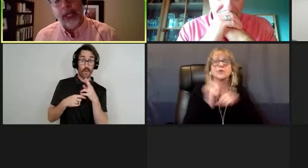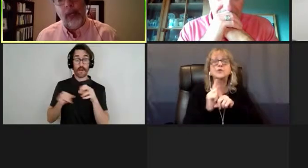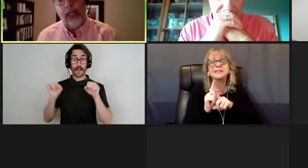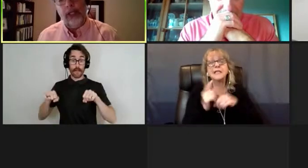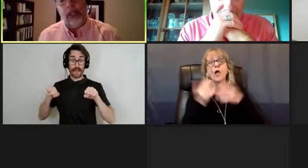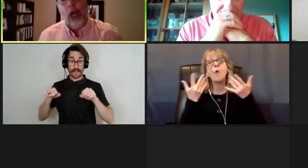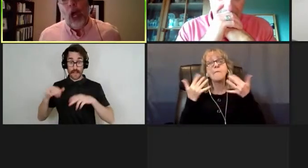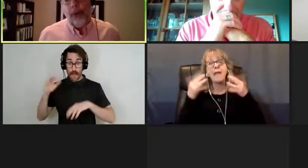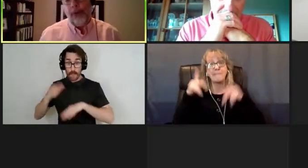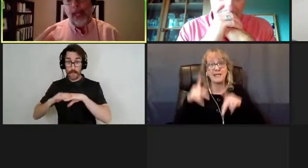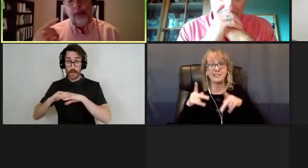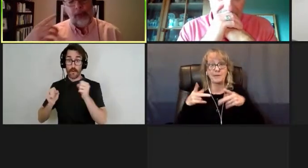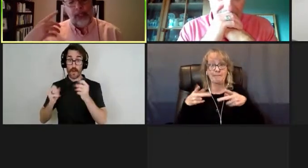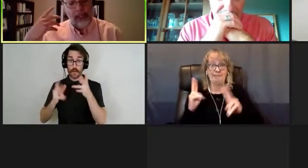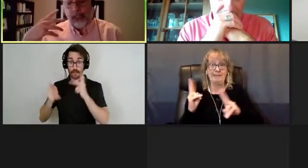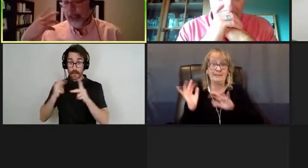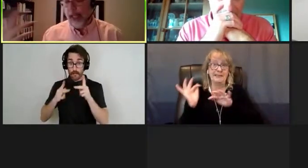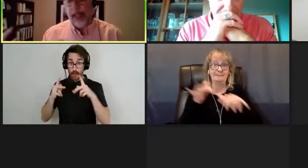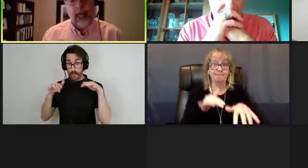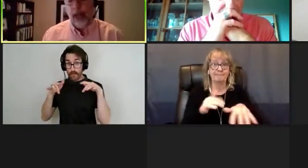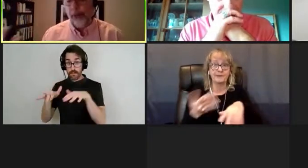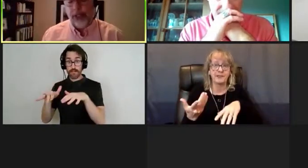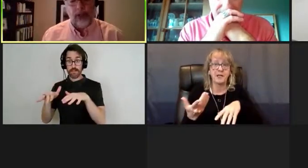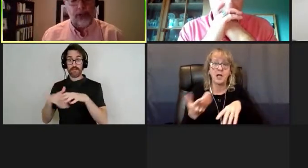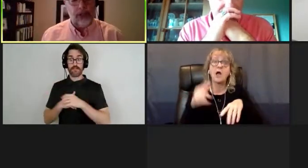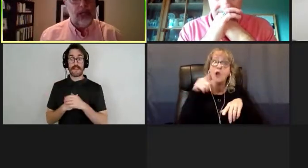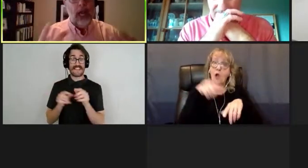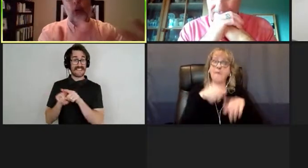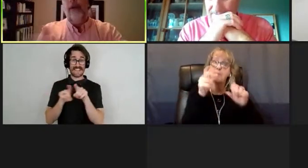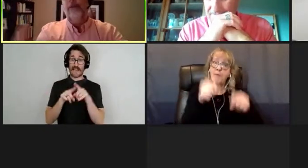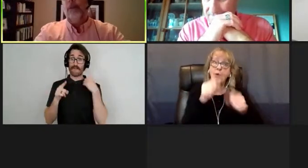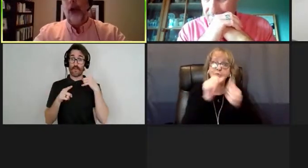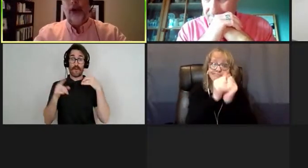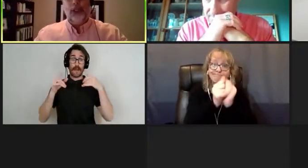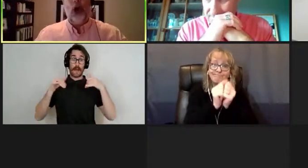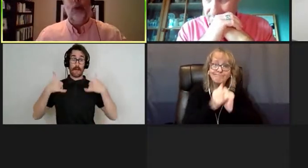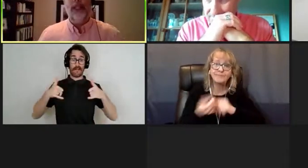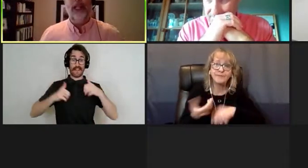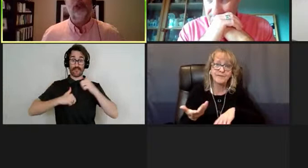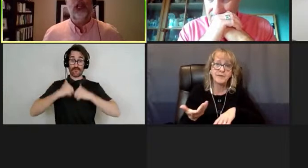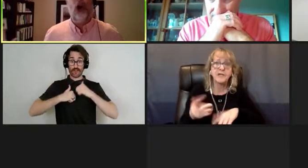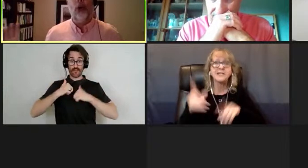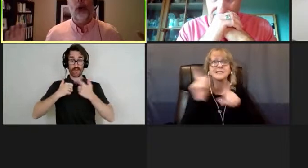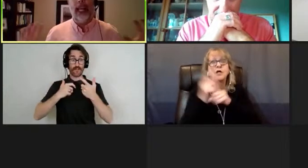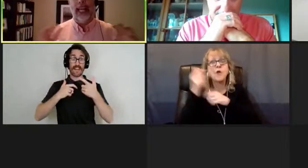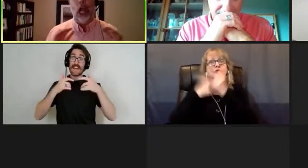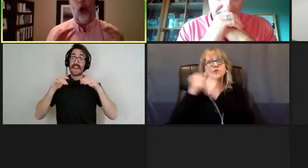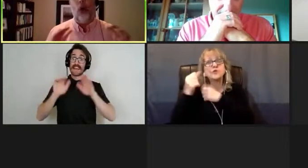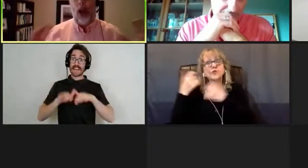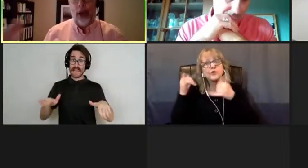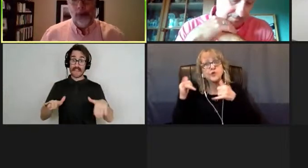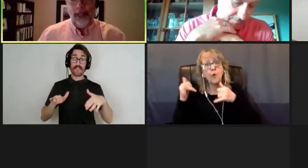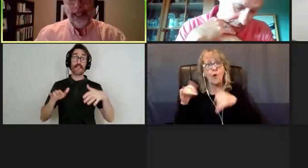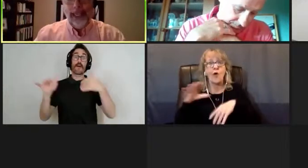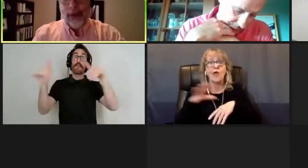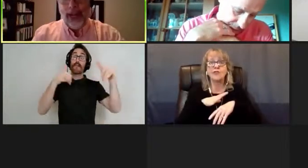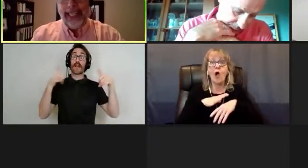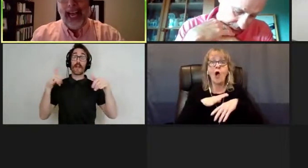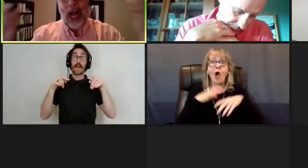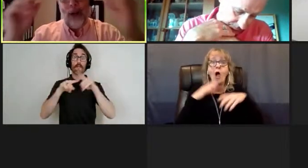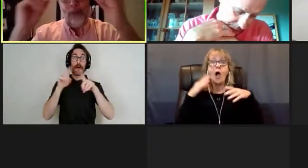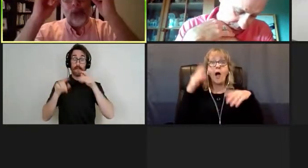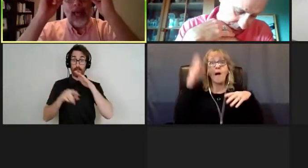combination we can do, but then with just like play structures, you have the parents potentially congregating around,